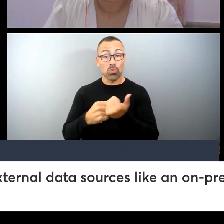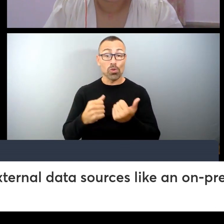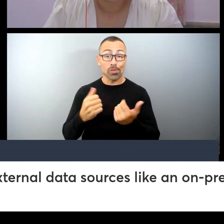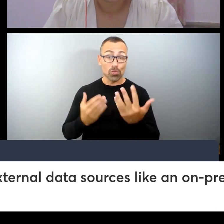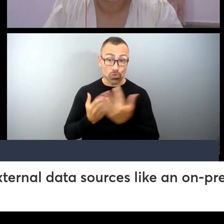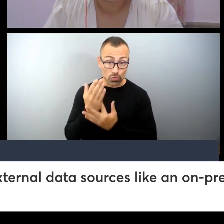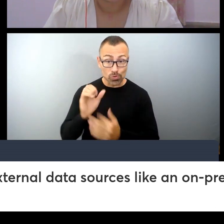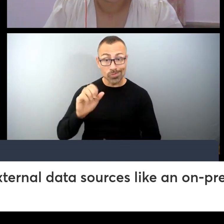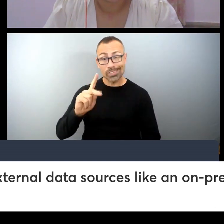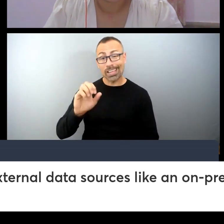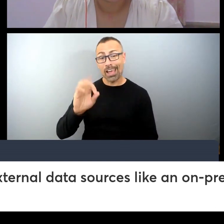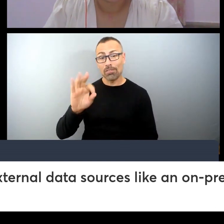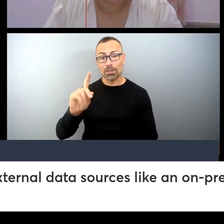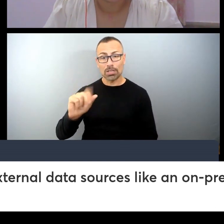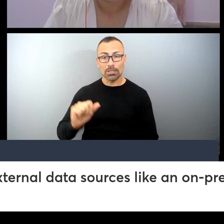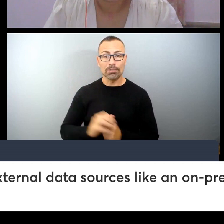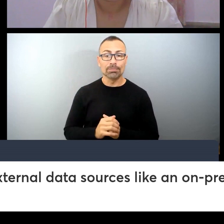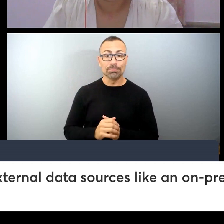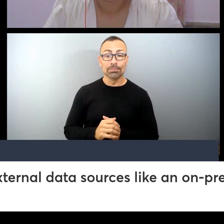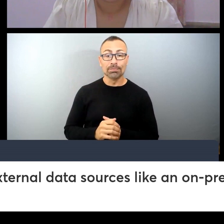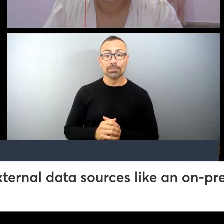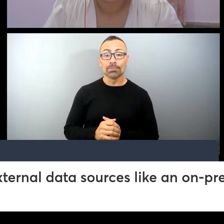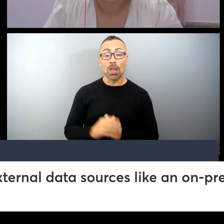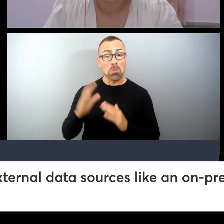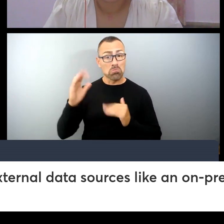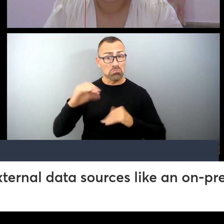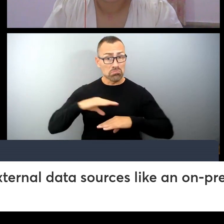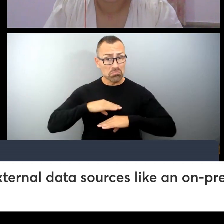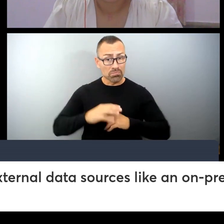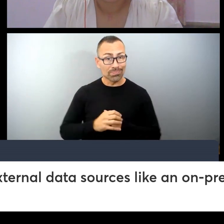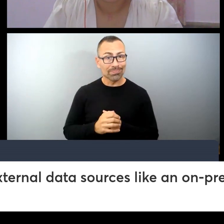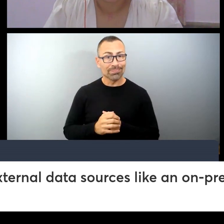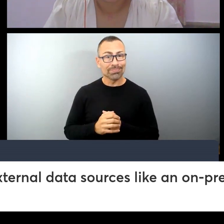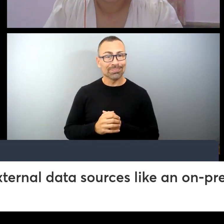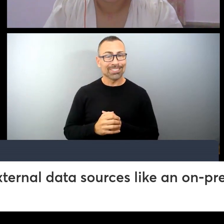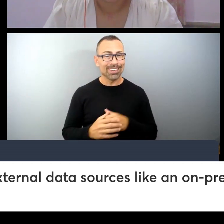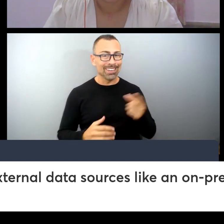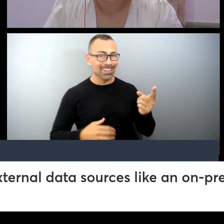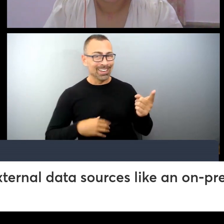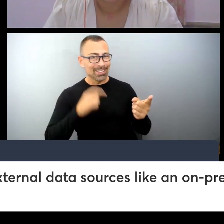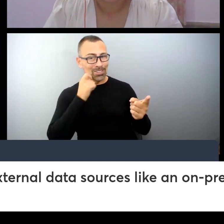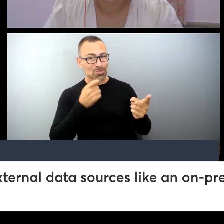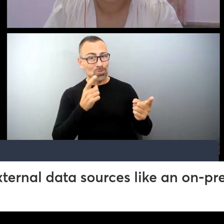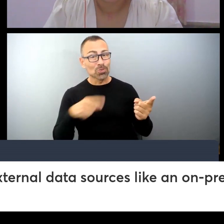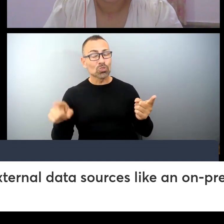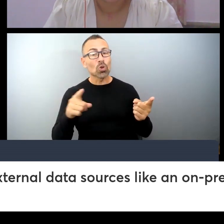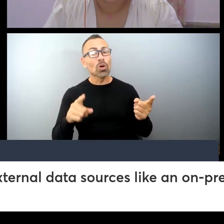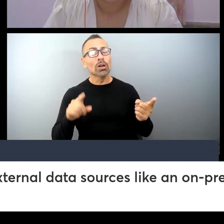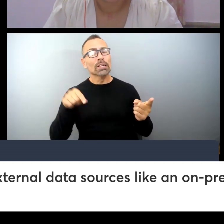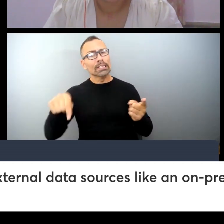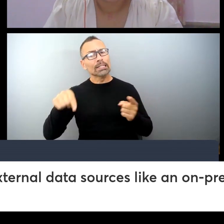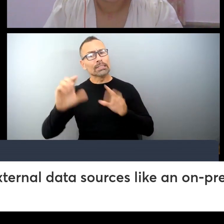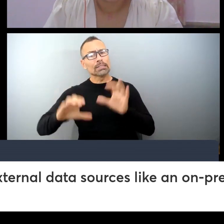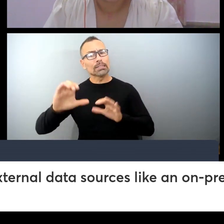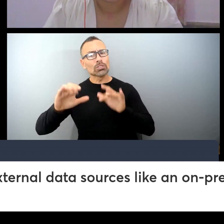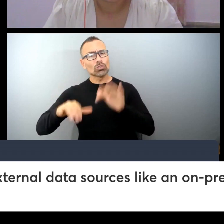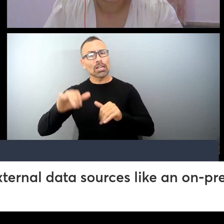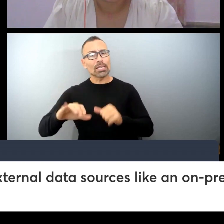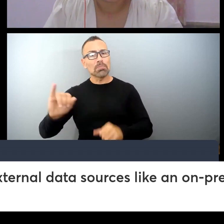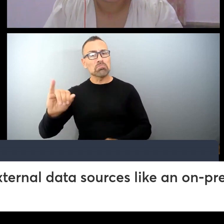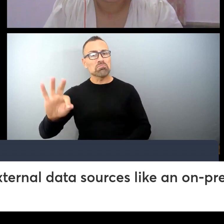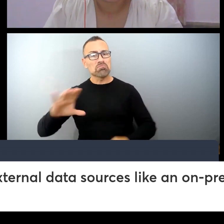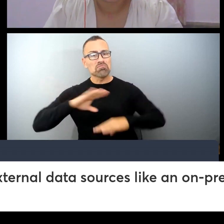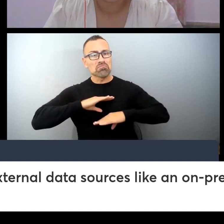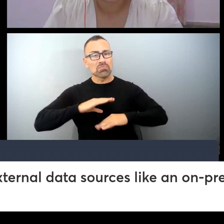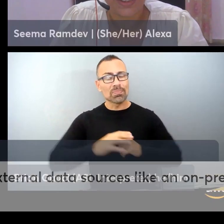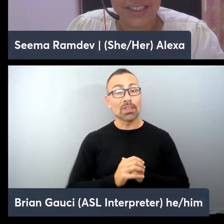your question. That's really cool. Yeah, thank you. Let us know in the chat if he answered your question. Really do appreciate all the questions. We also